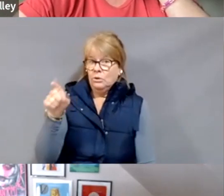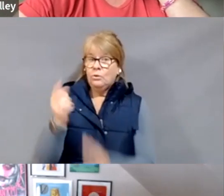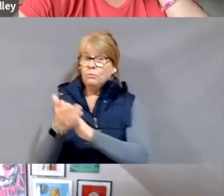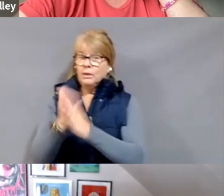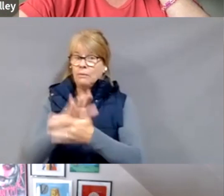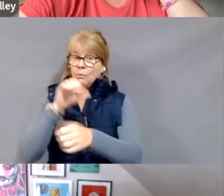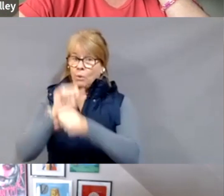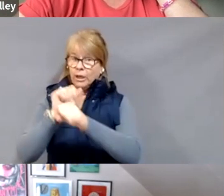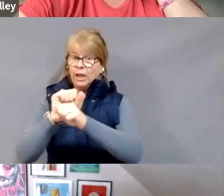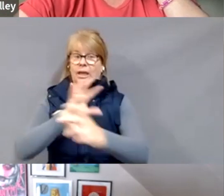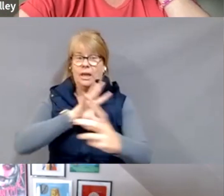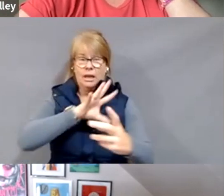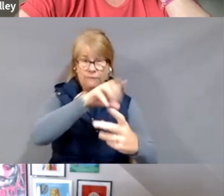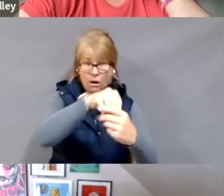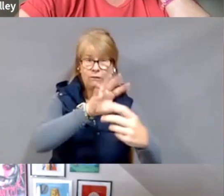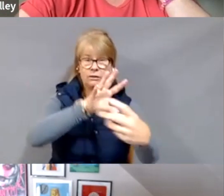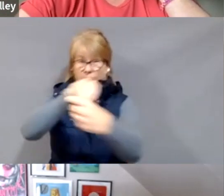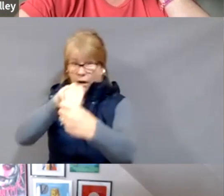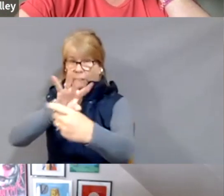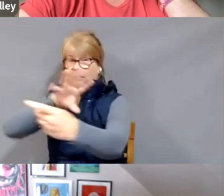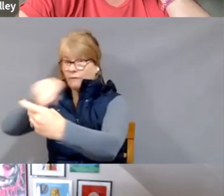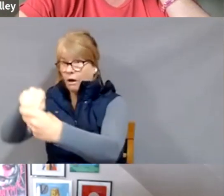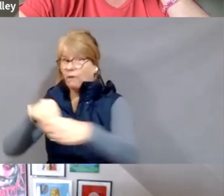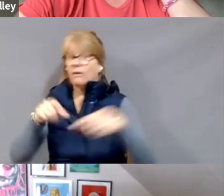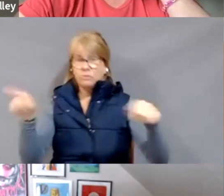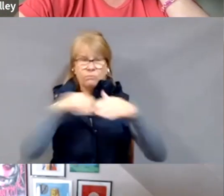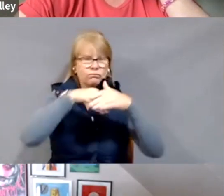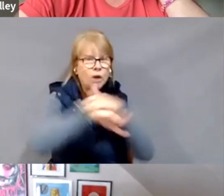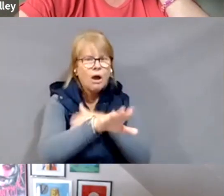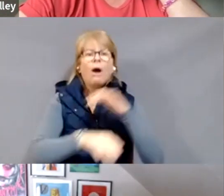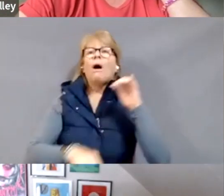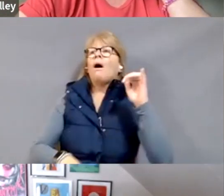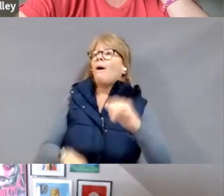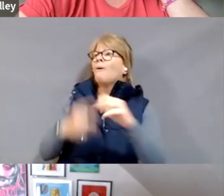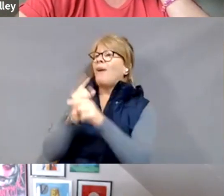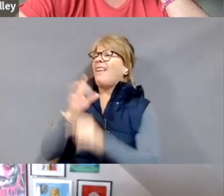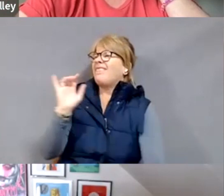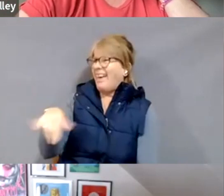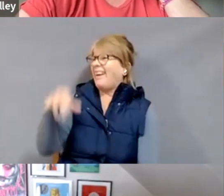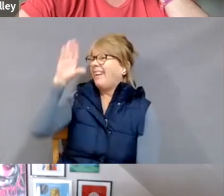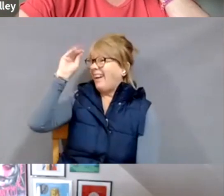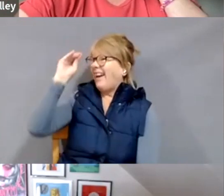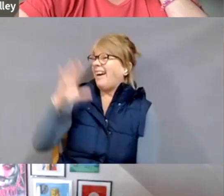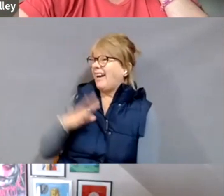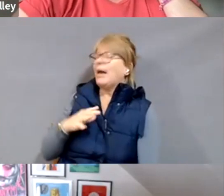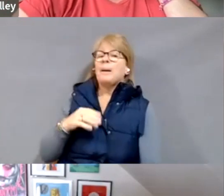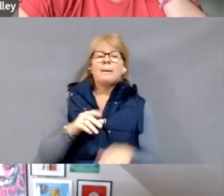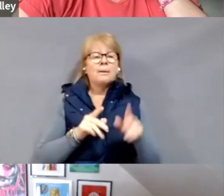with organizations and you start walking into the room and they're like, oh yeah, that guy, is that people start to